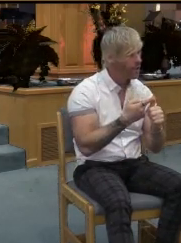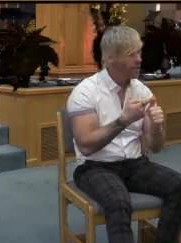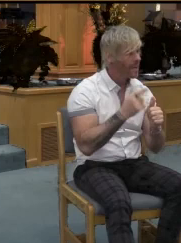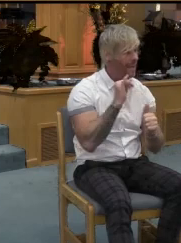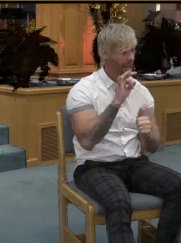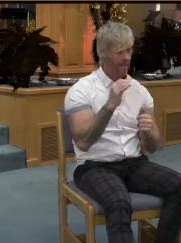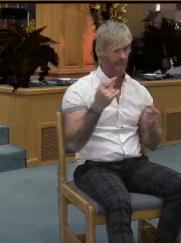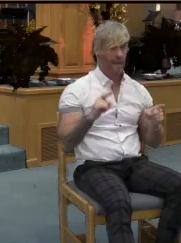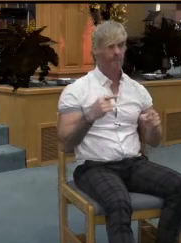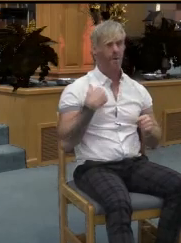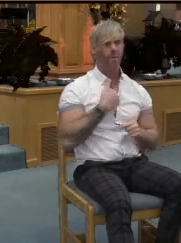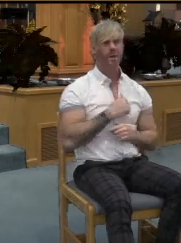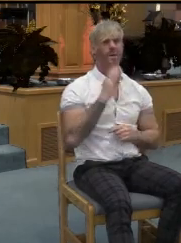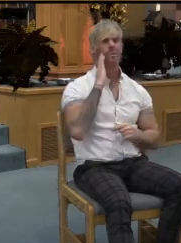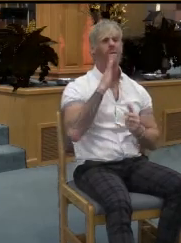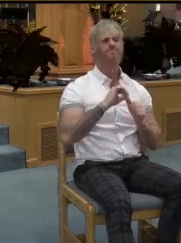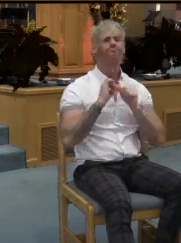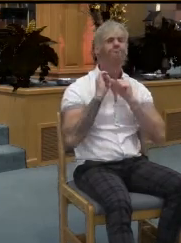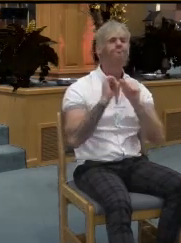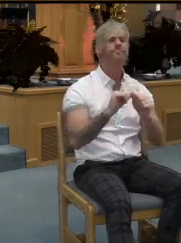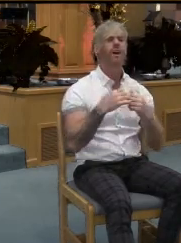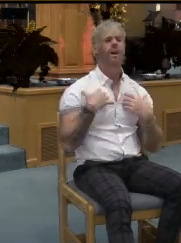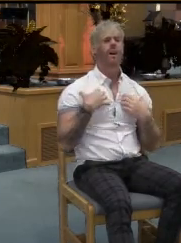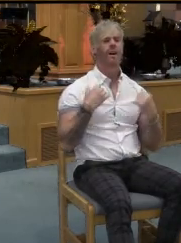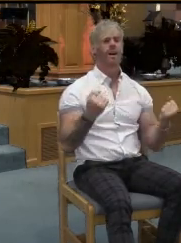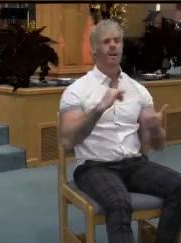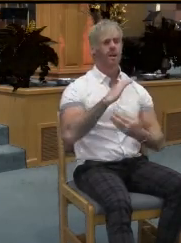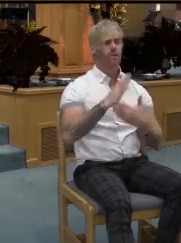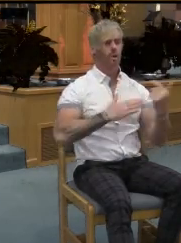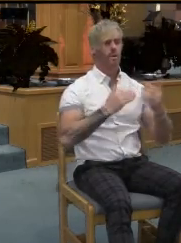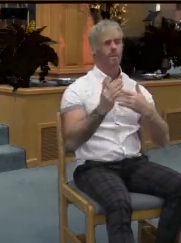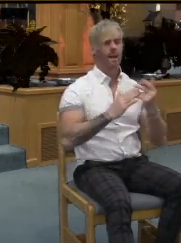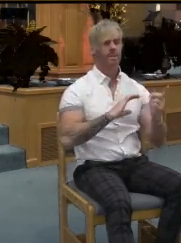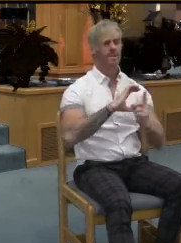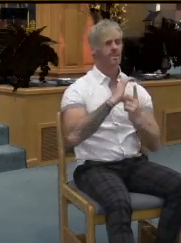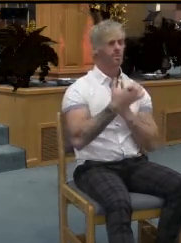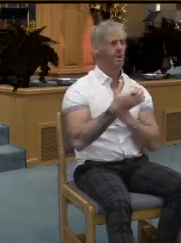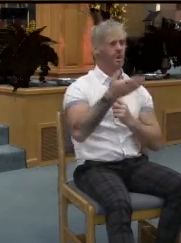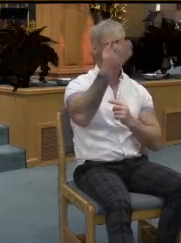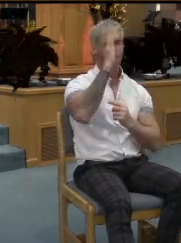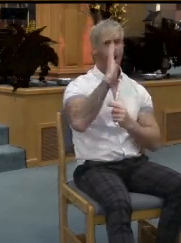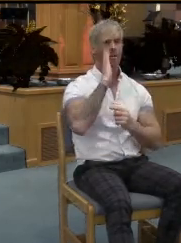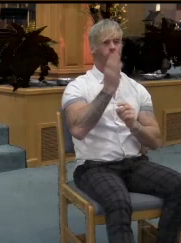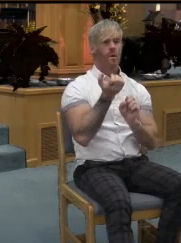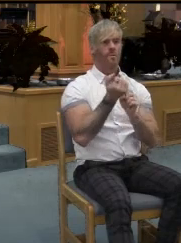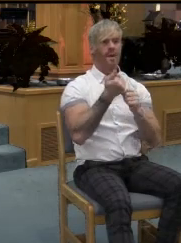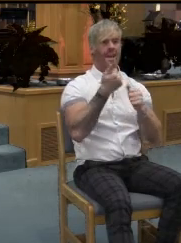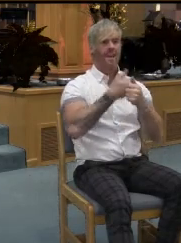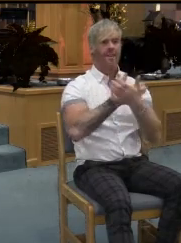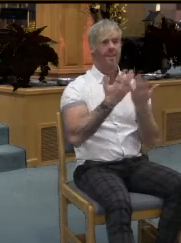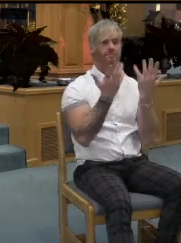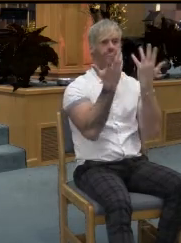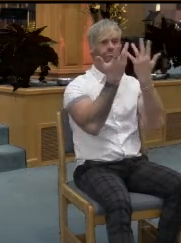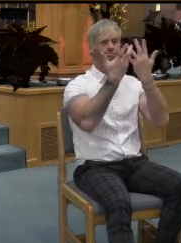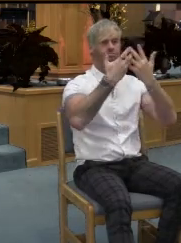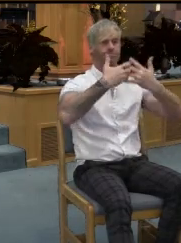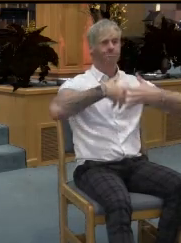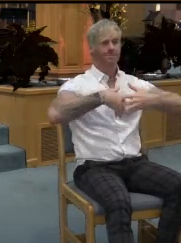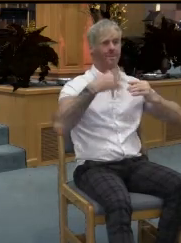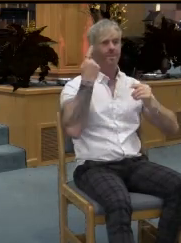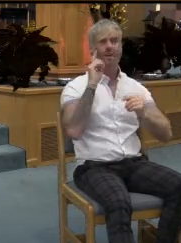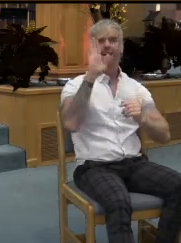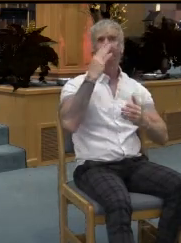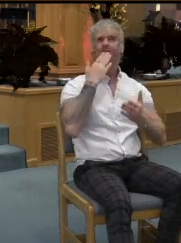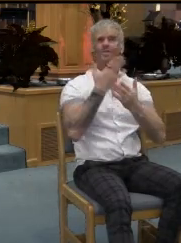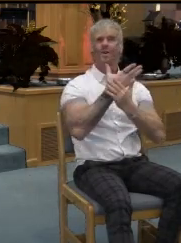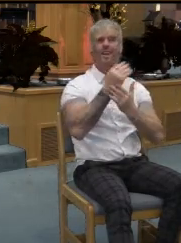confident that no matter the circumstances, God will cause all things to work together for our good and for His glory. Christian contentment is